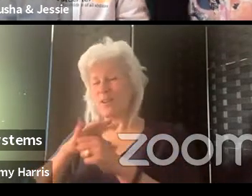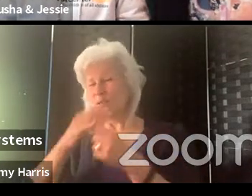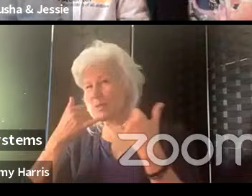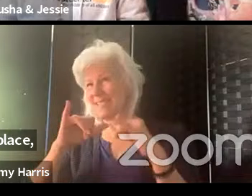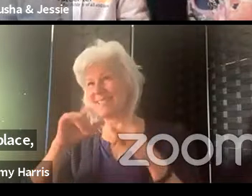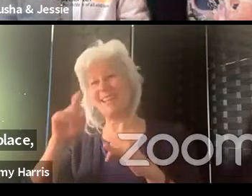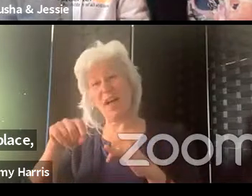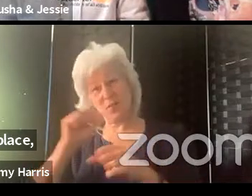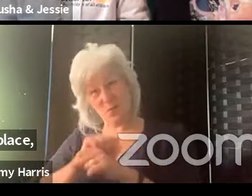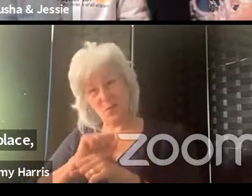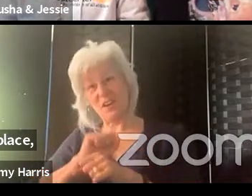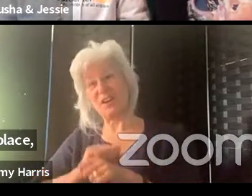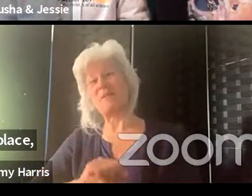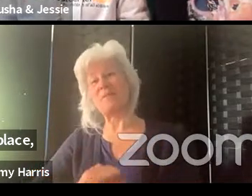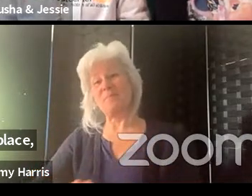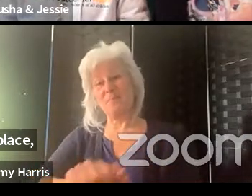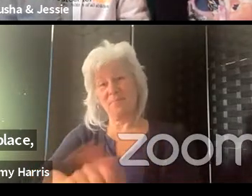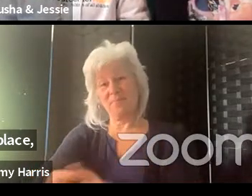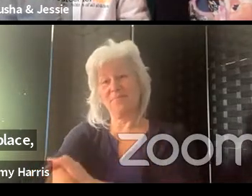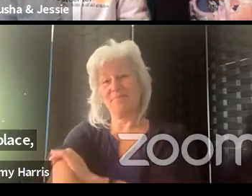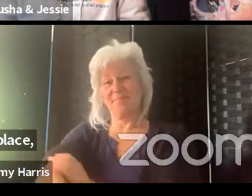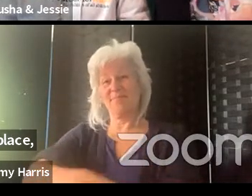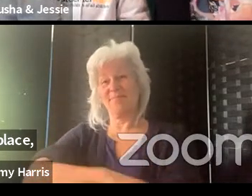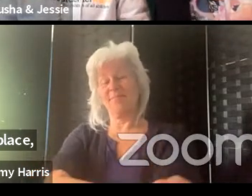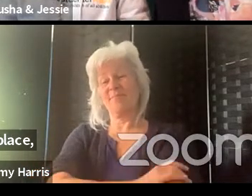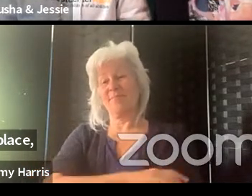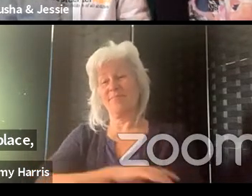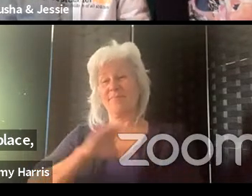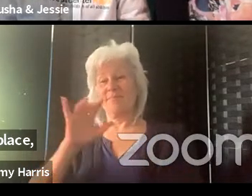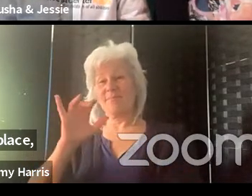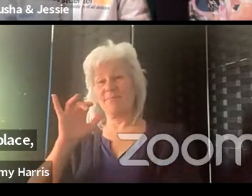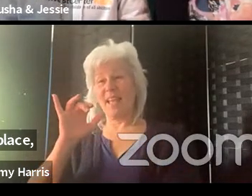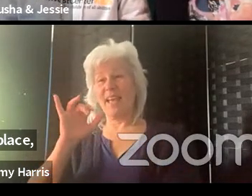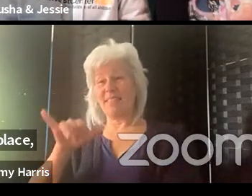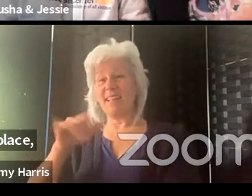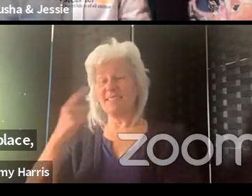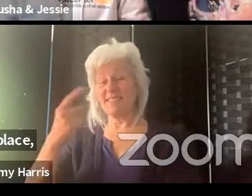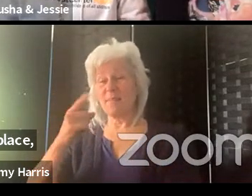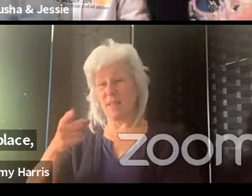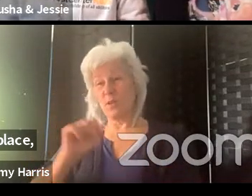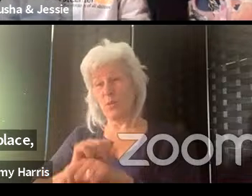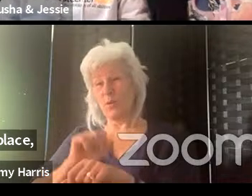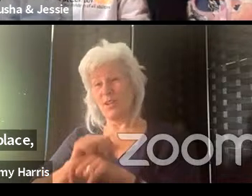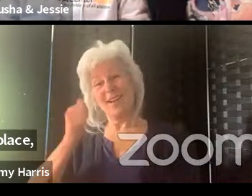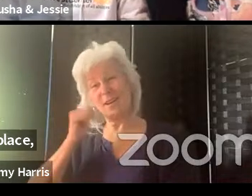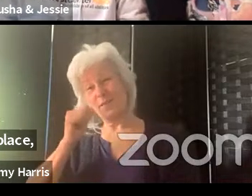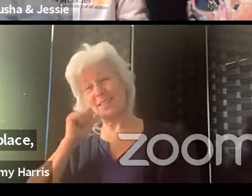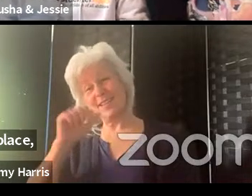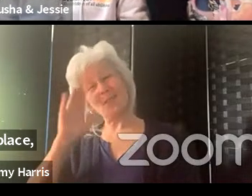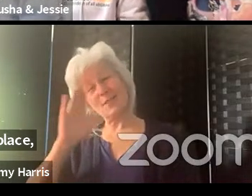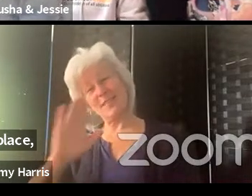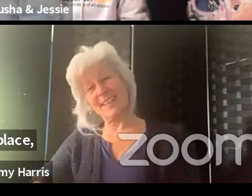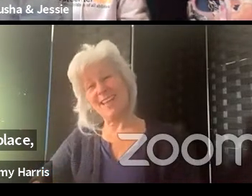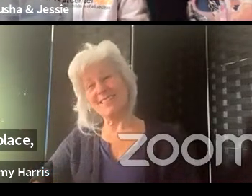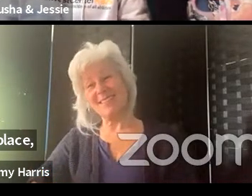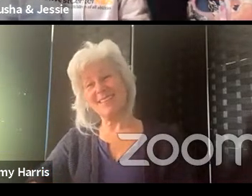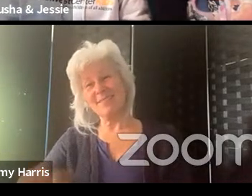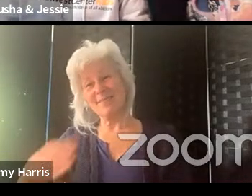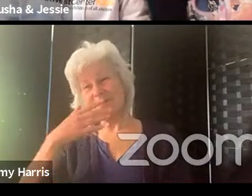work to do in. And that's something that you and the Arc of King County are working on every day. So it's fantastic. Thank